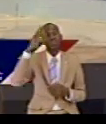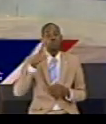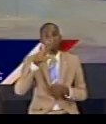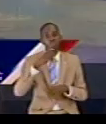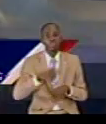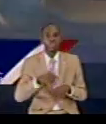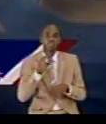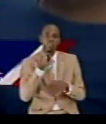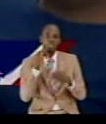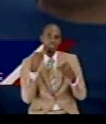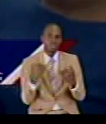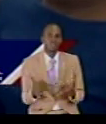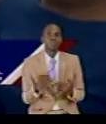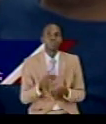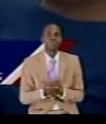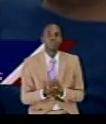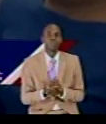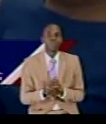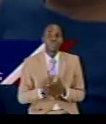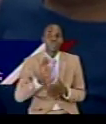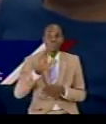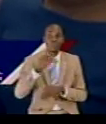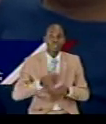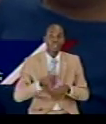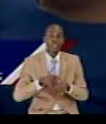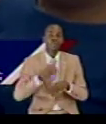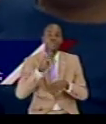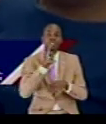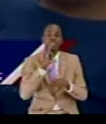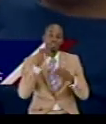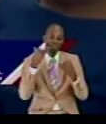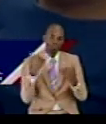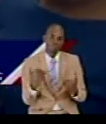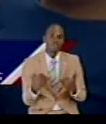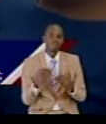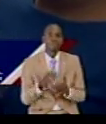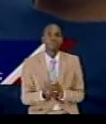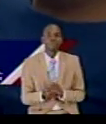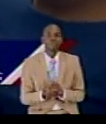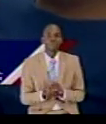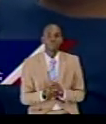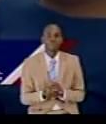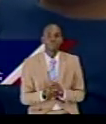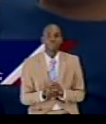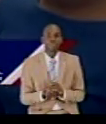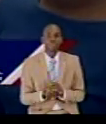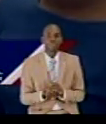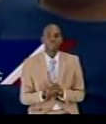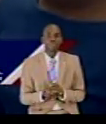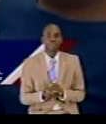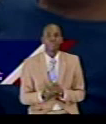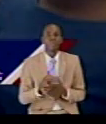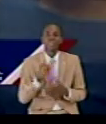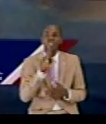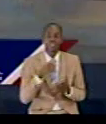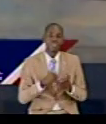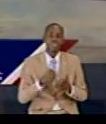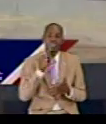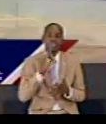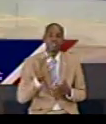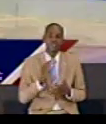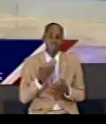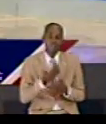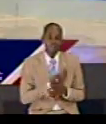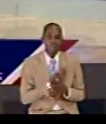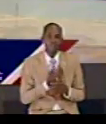come. I said your time has now come. It's our priority. It's